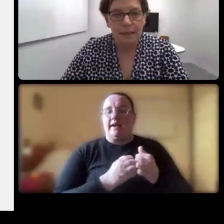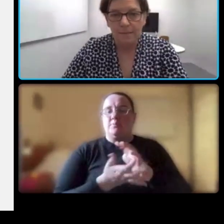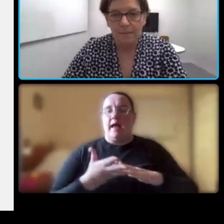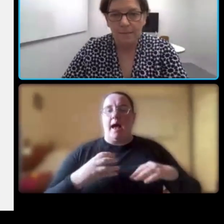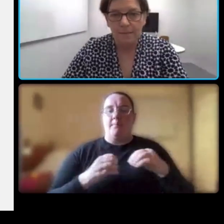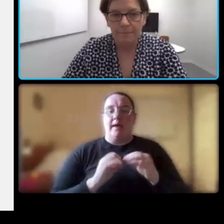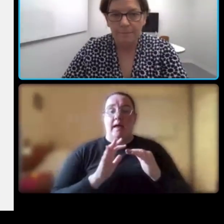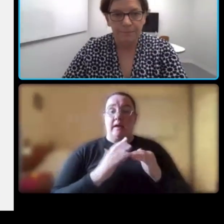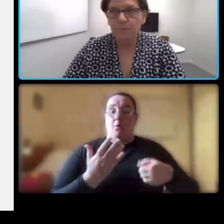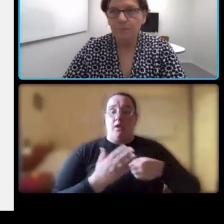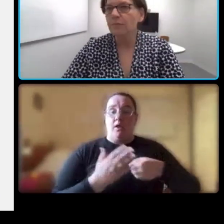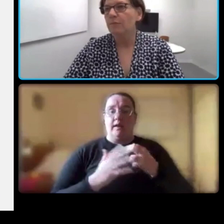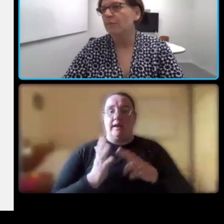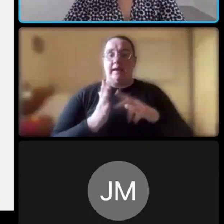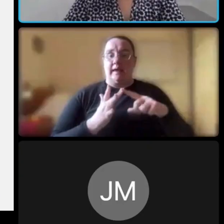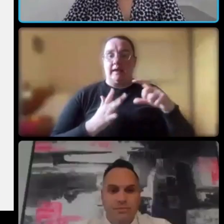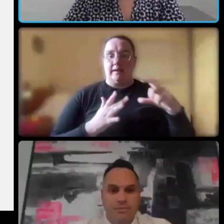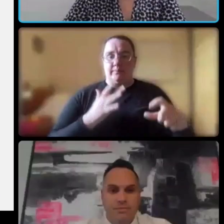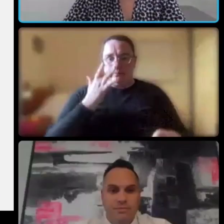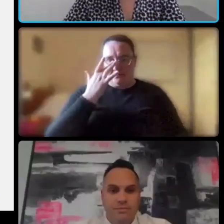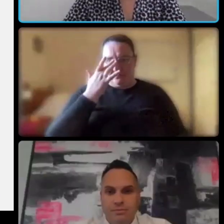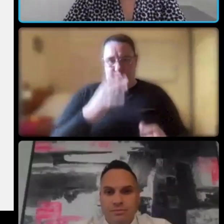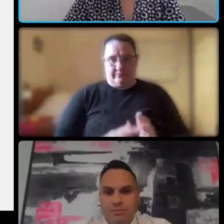pass back to Nick.